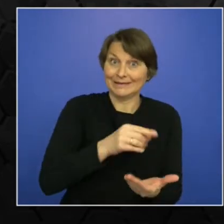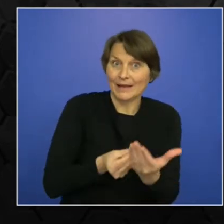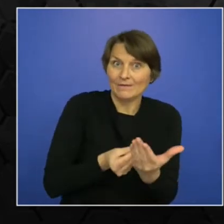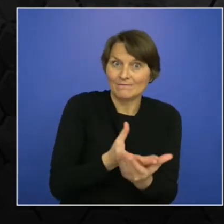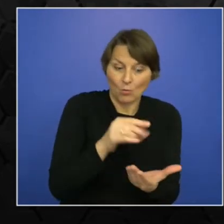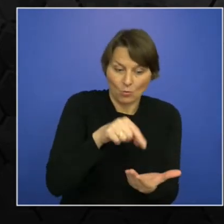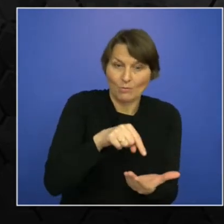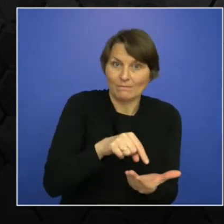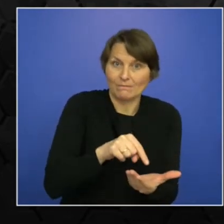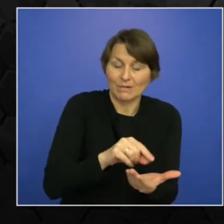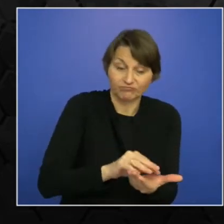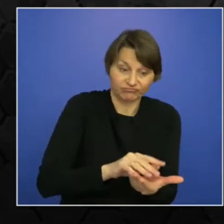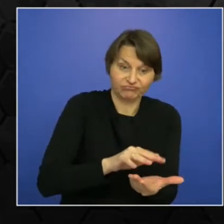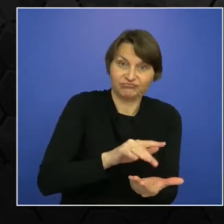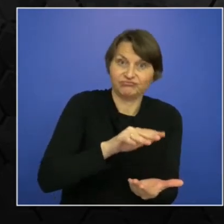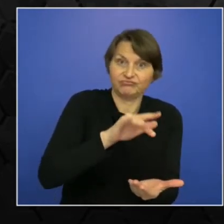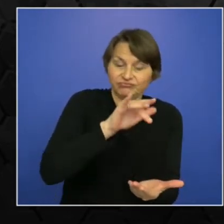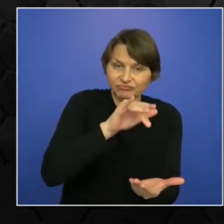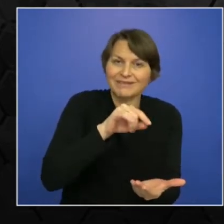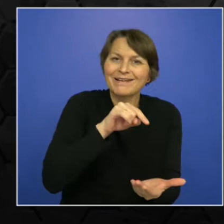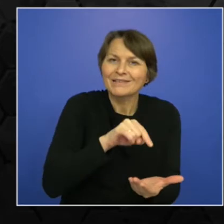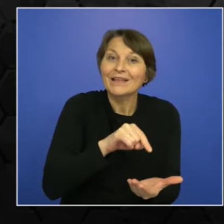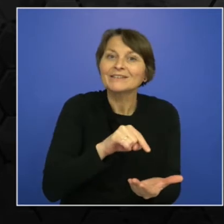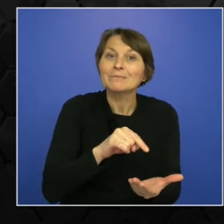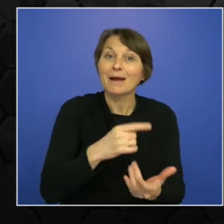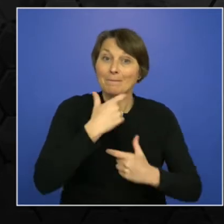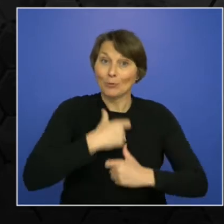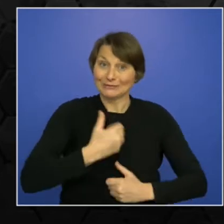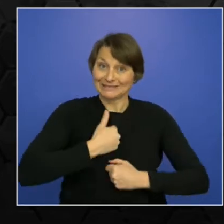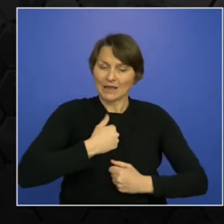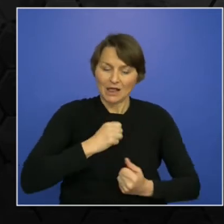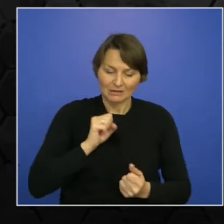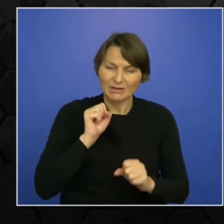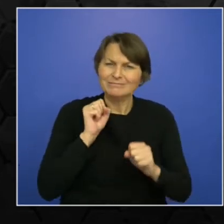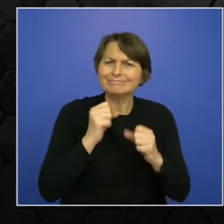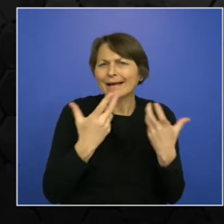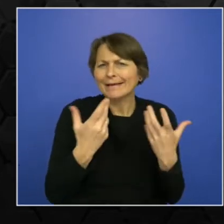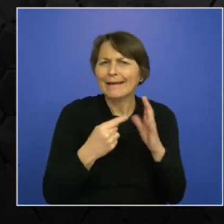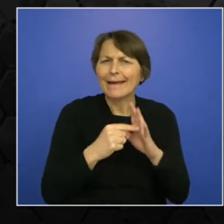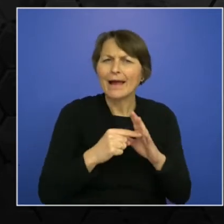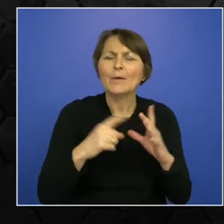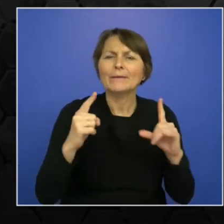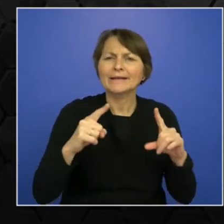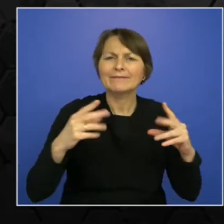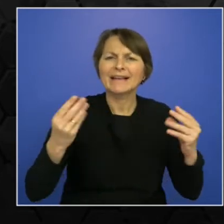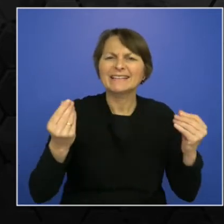we create by millions of sensors